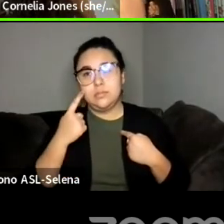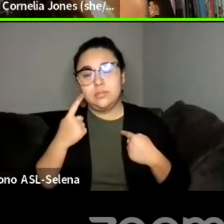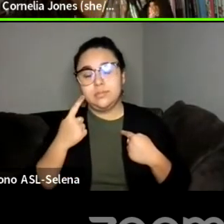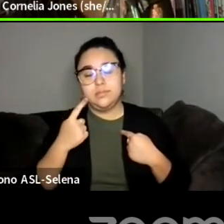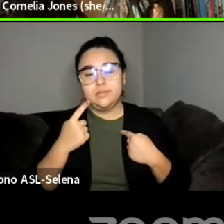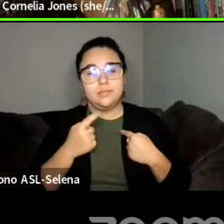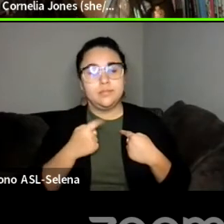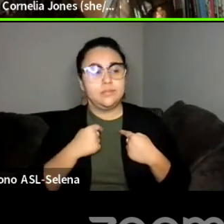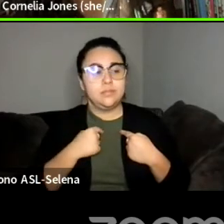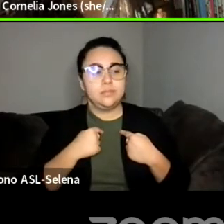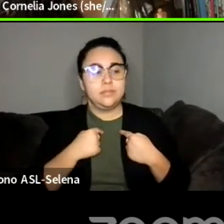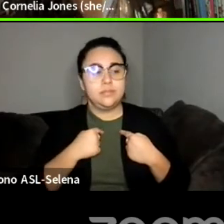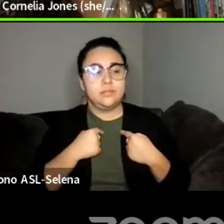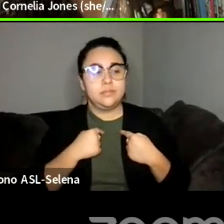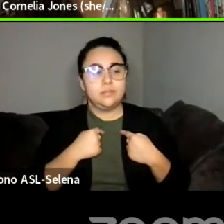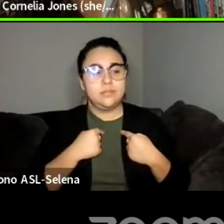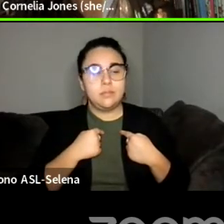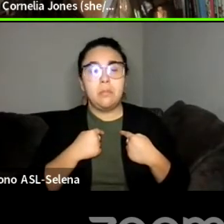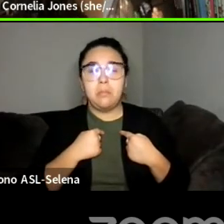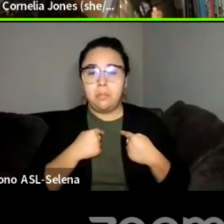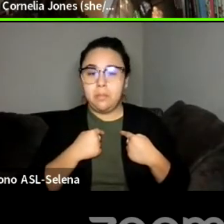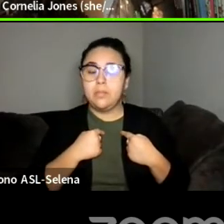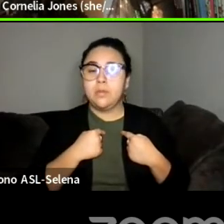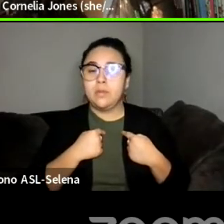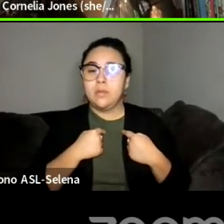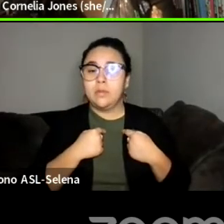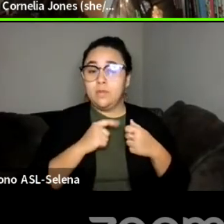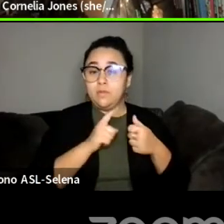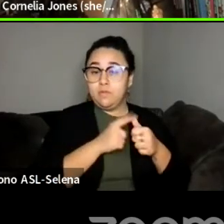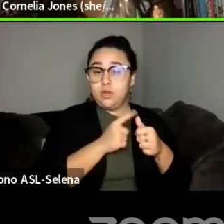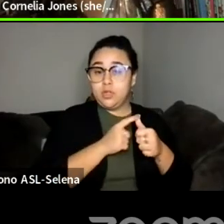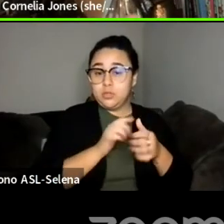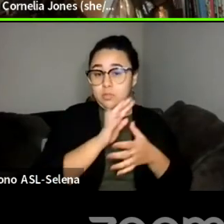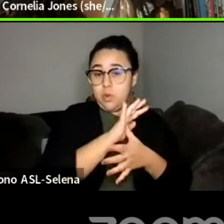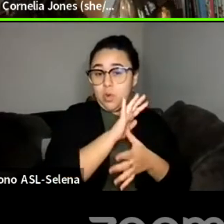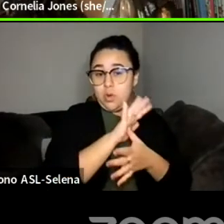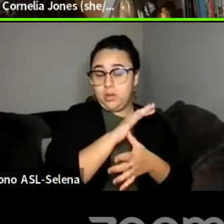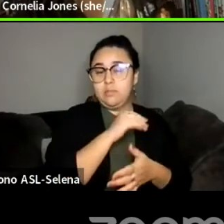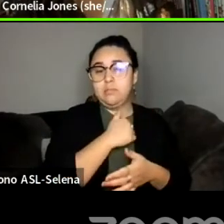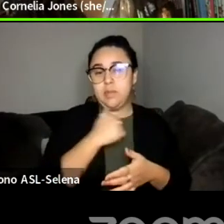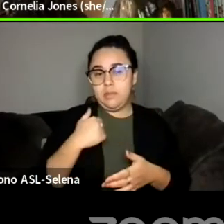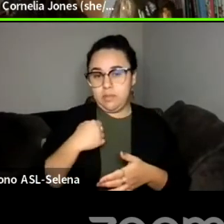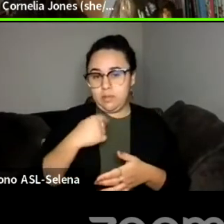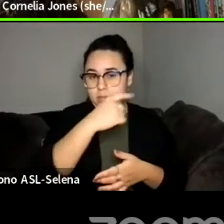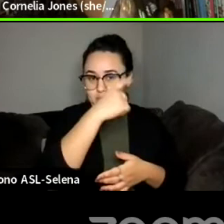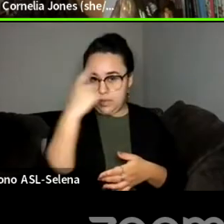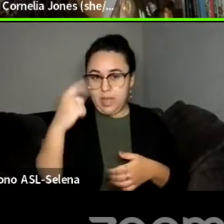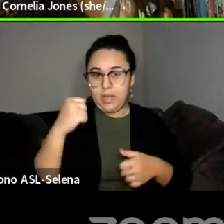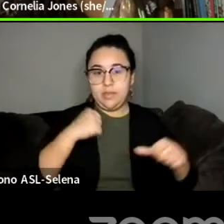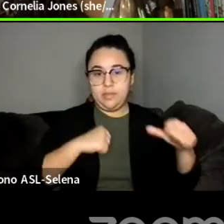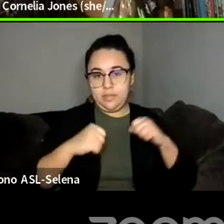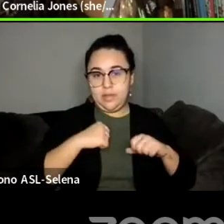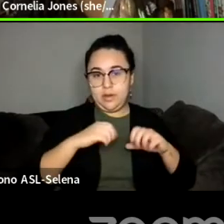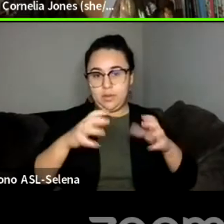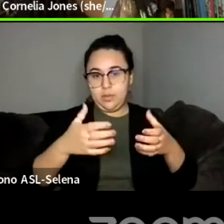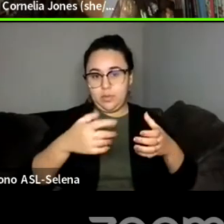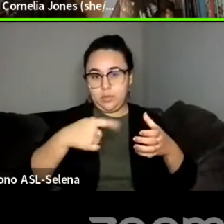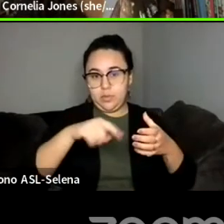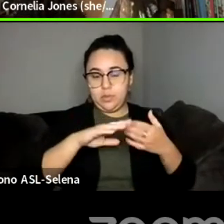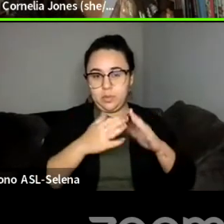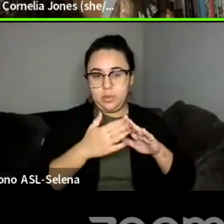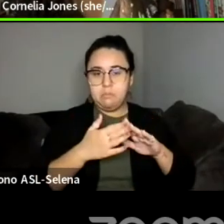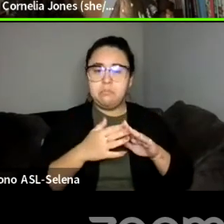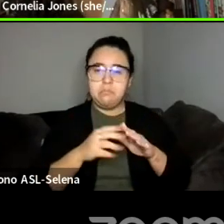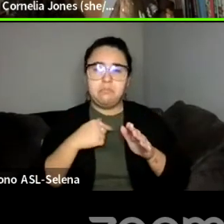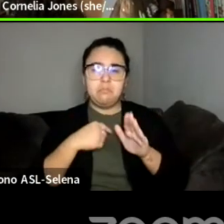I am first a member of the Black theater community. That is how I have identified